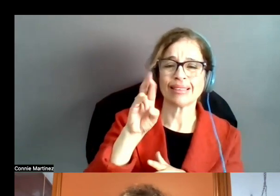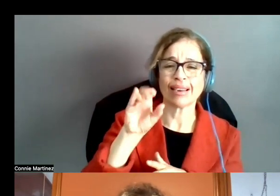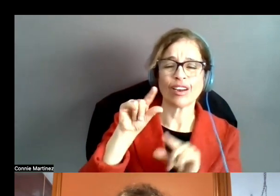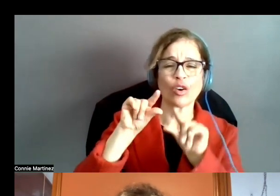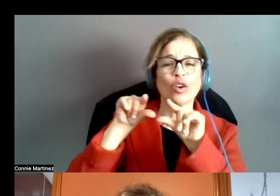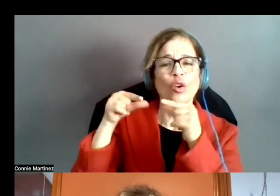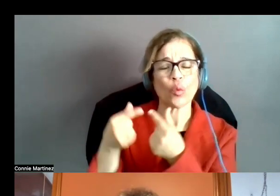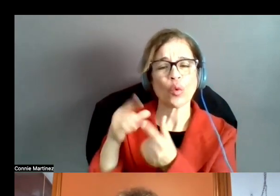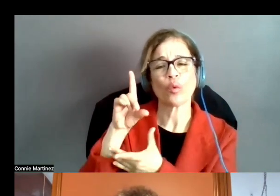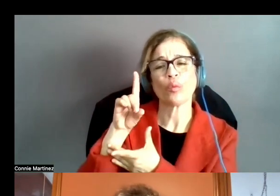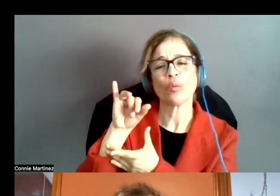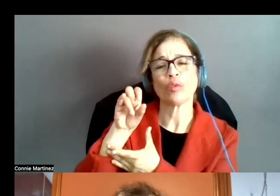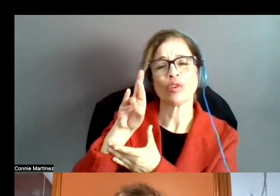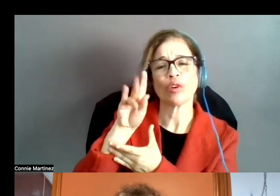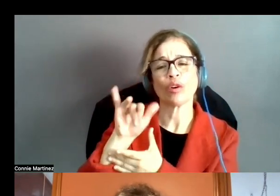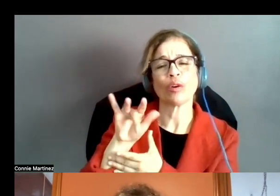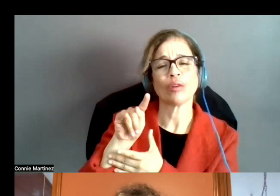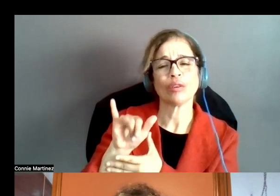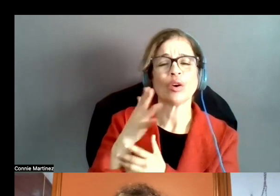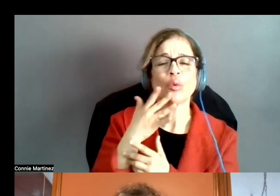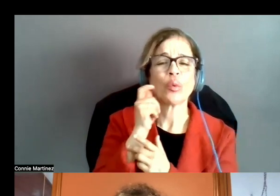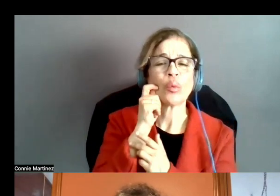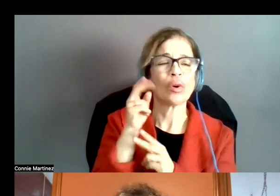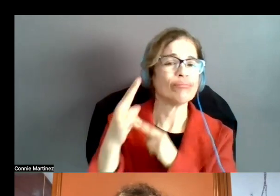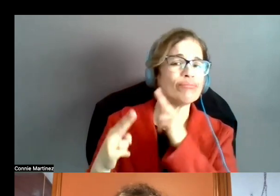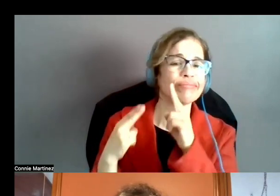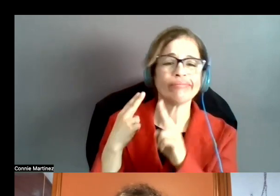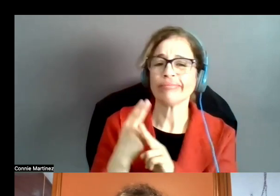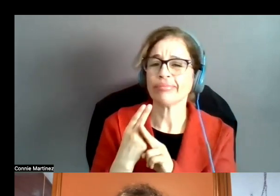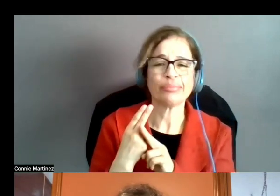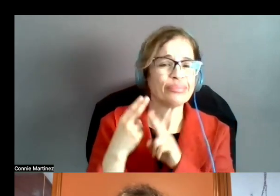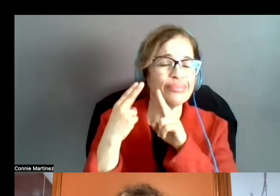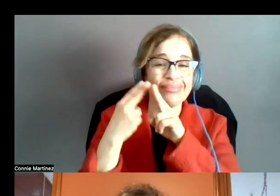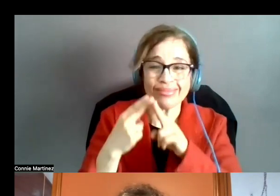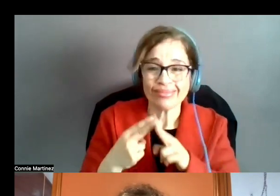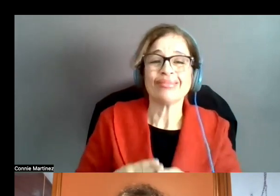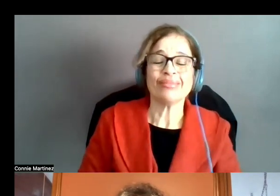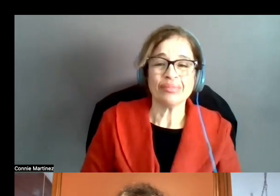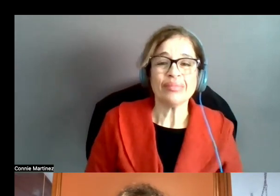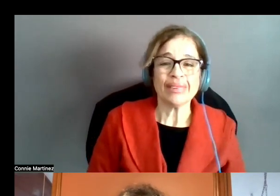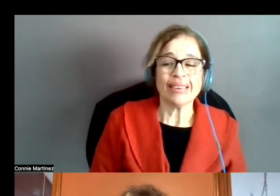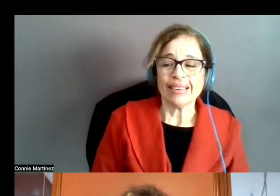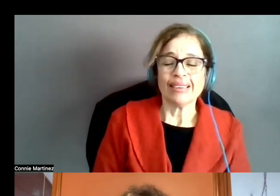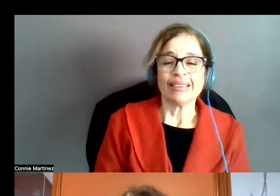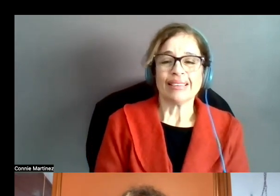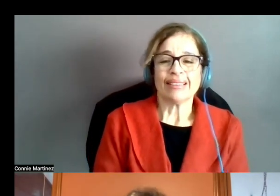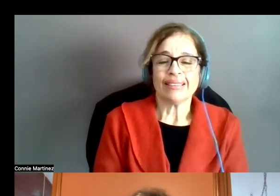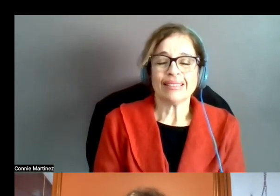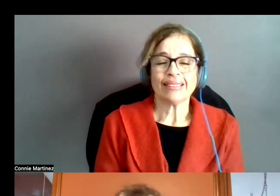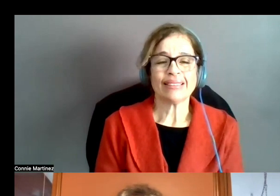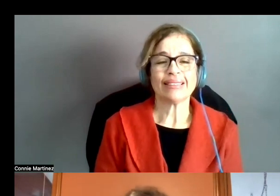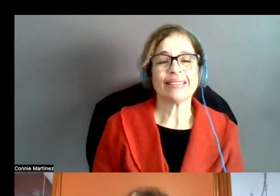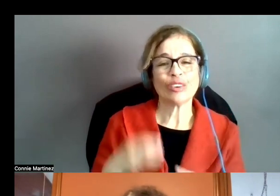and diversity. Most people associate with groove and university, but it's yeah. I